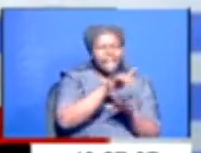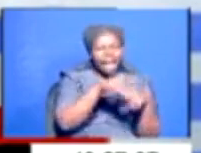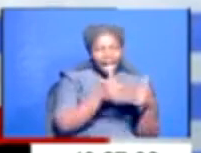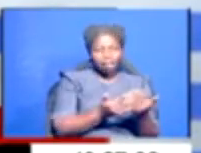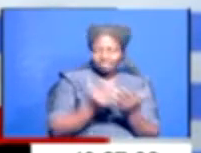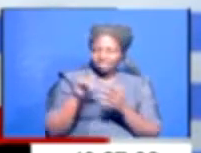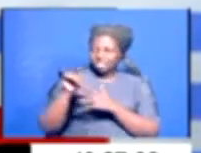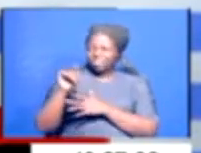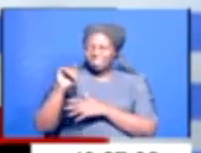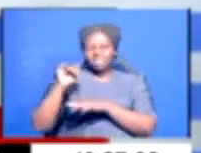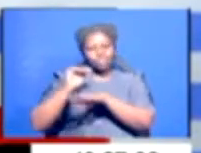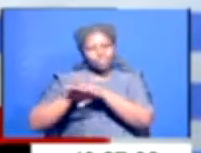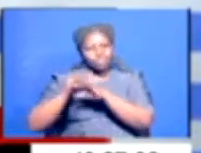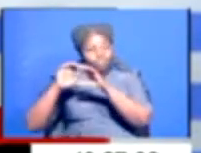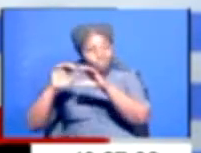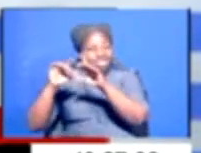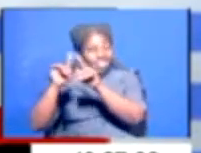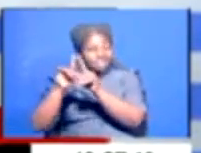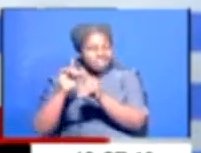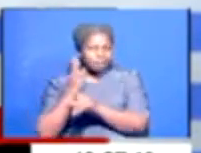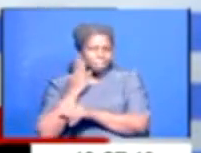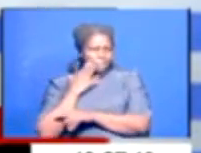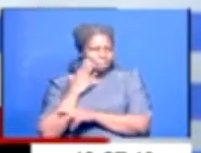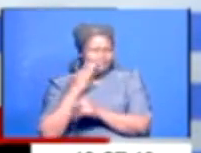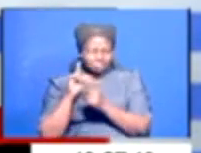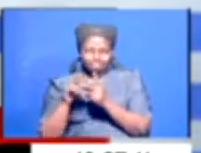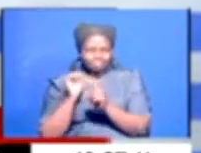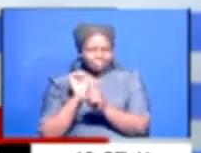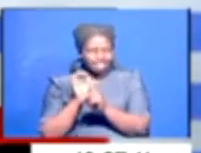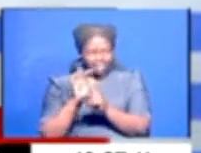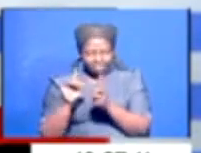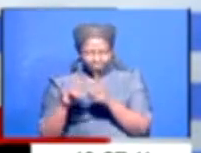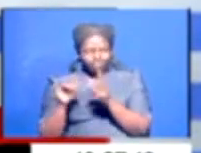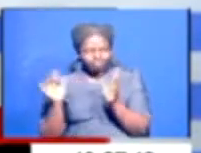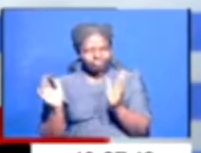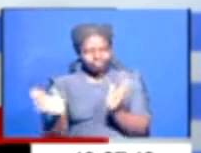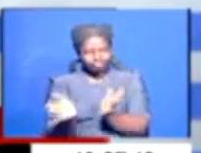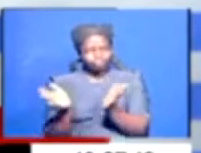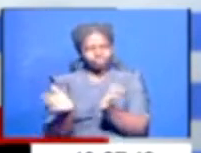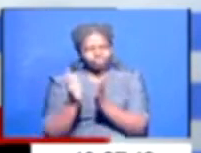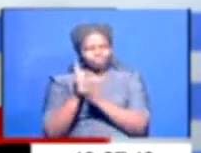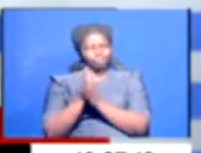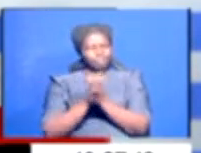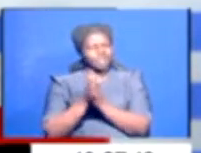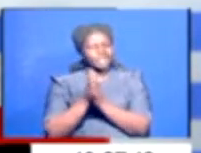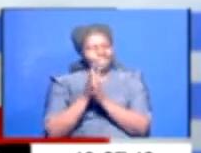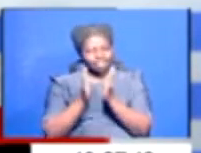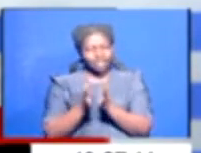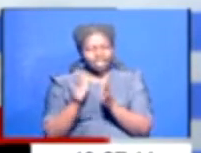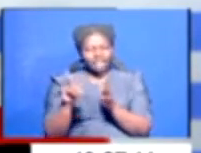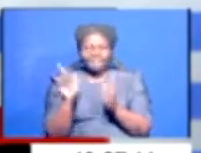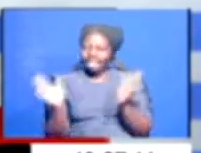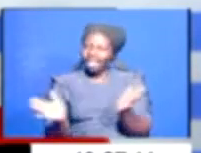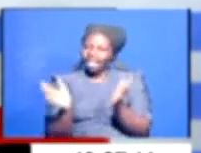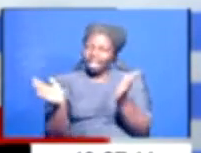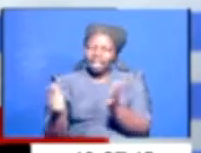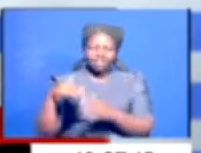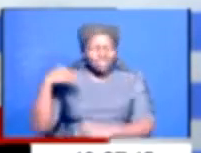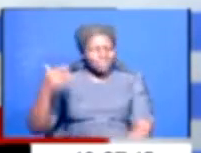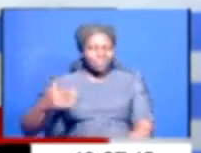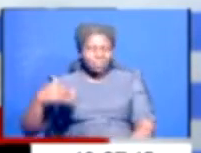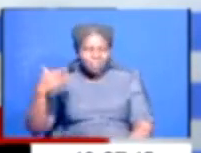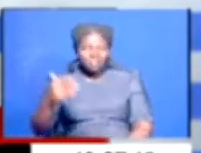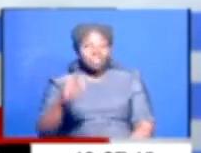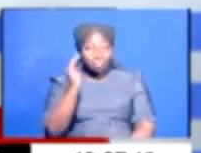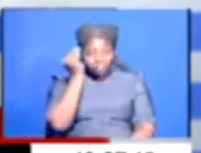like a mother, a mentor, a motivator. She always encourages you. And you know,